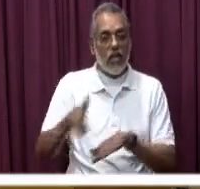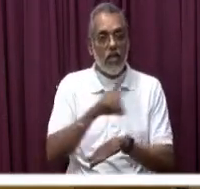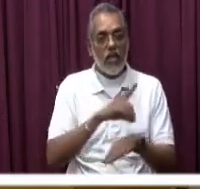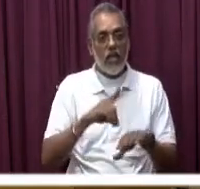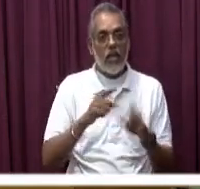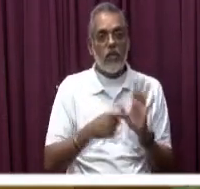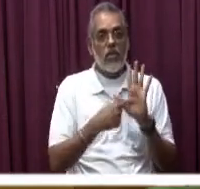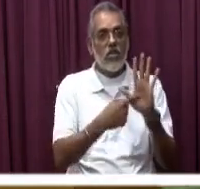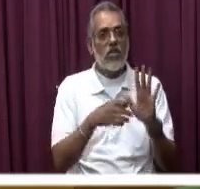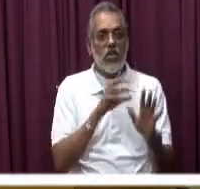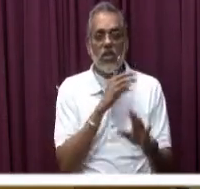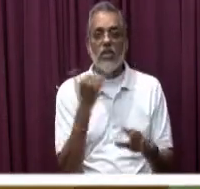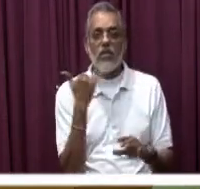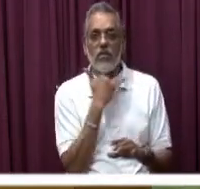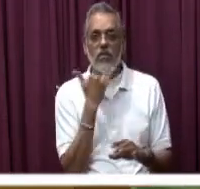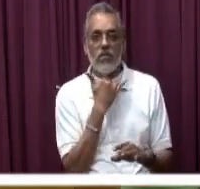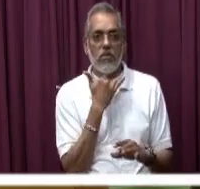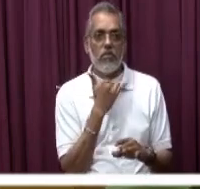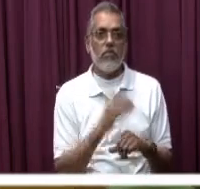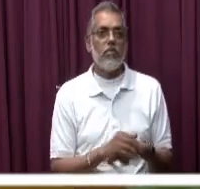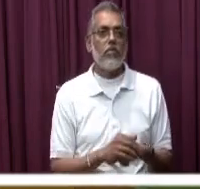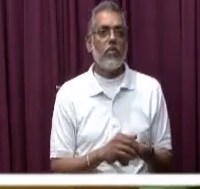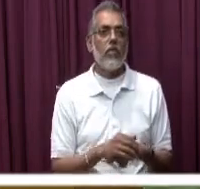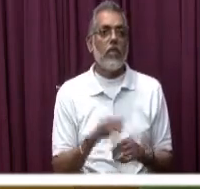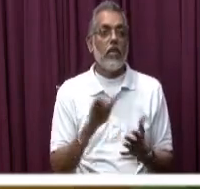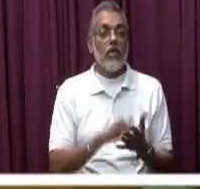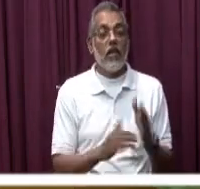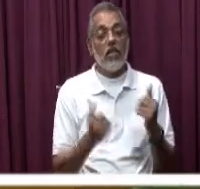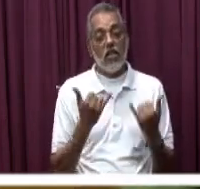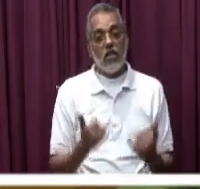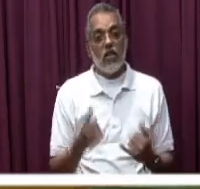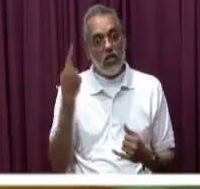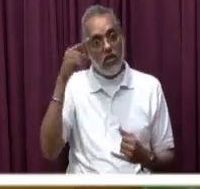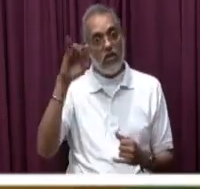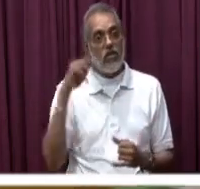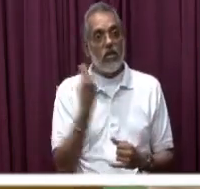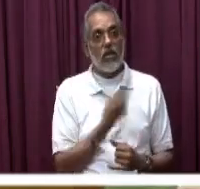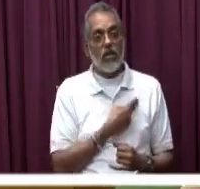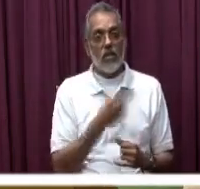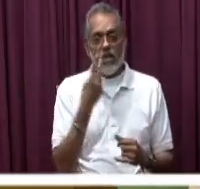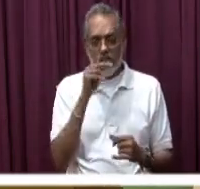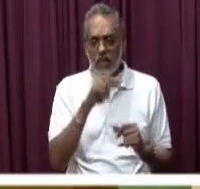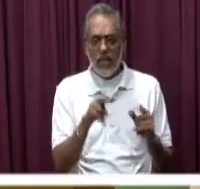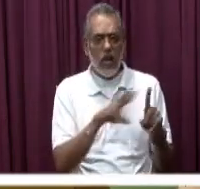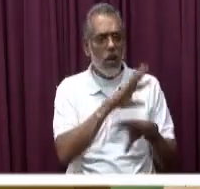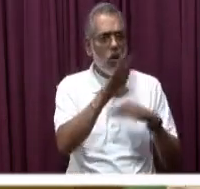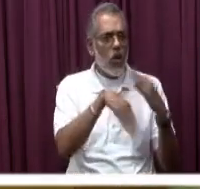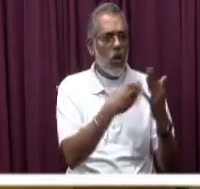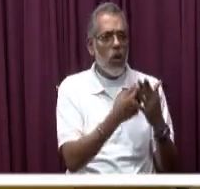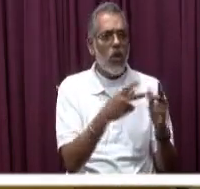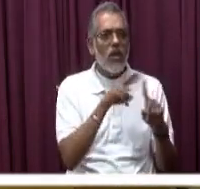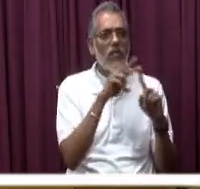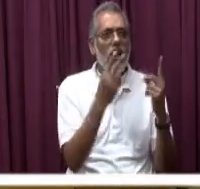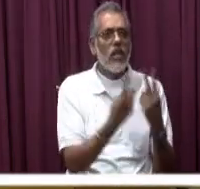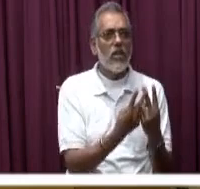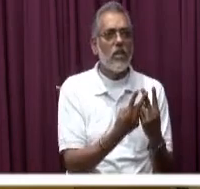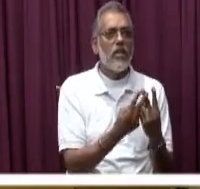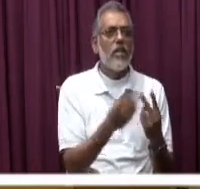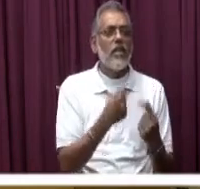being portrayed in our world today that even to hold those values and to hold them up is